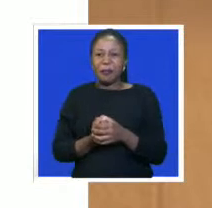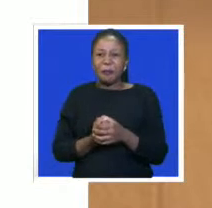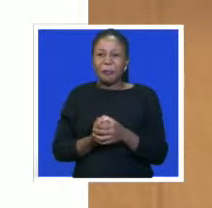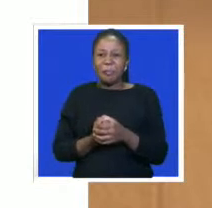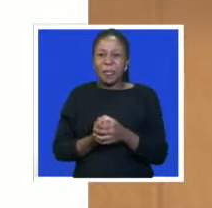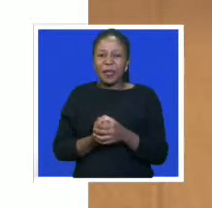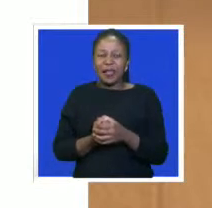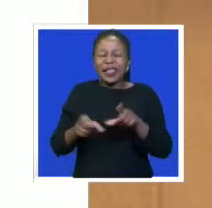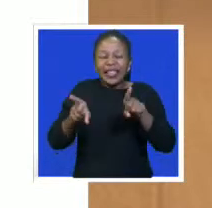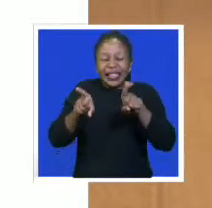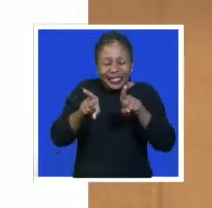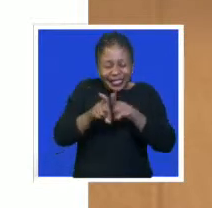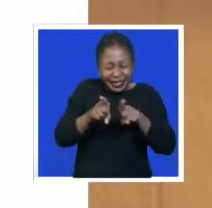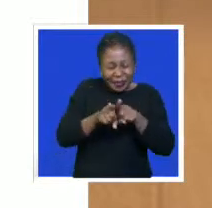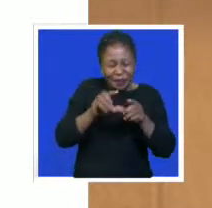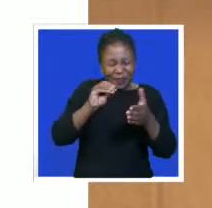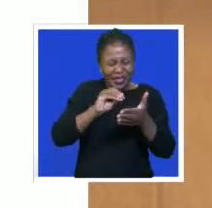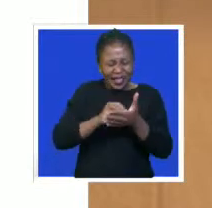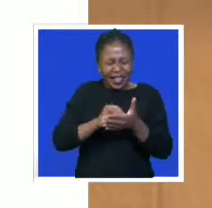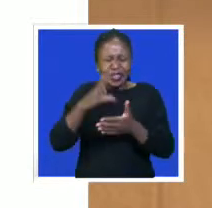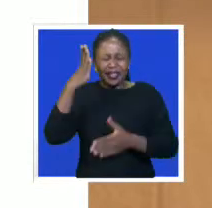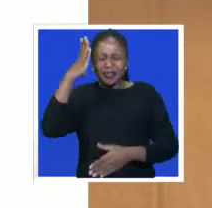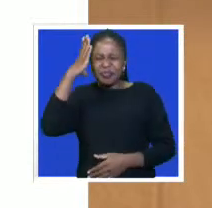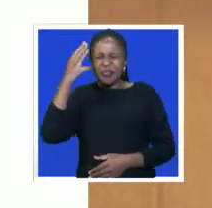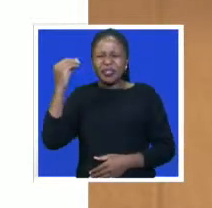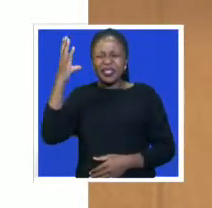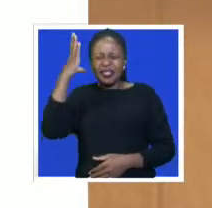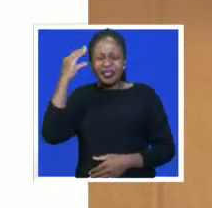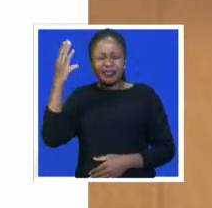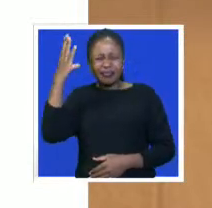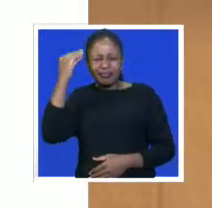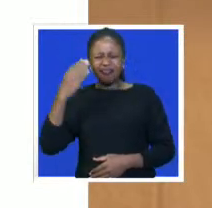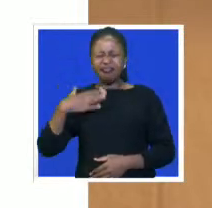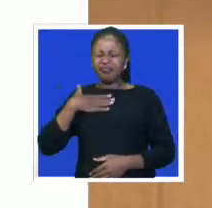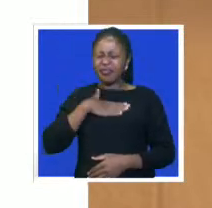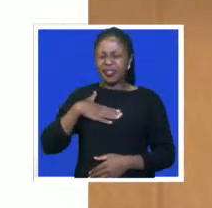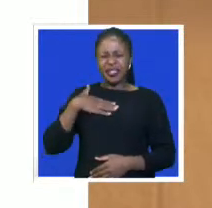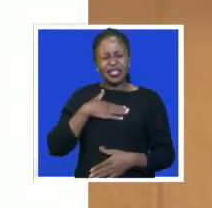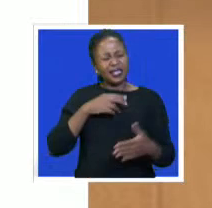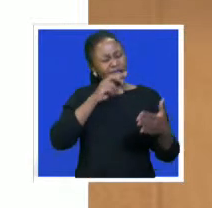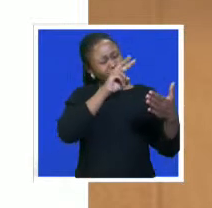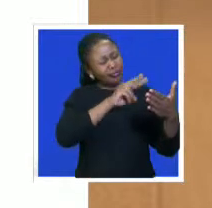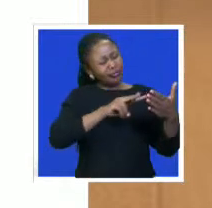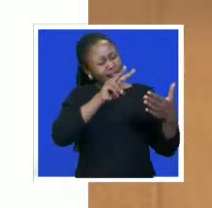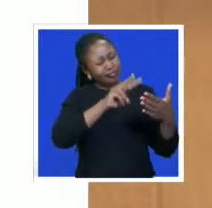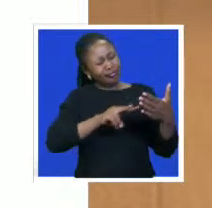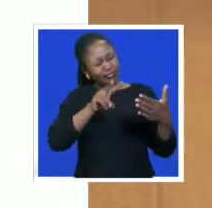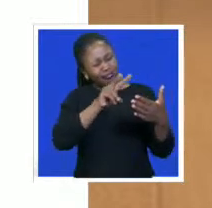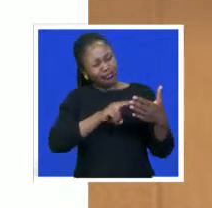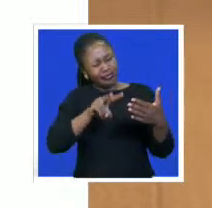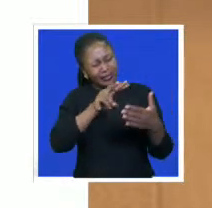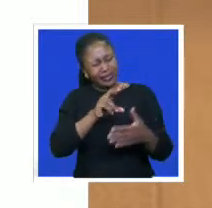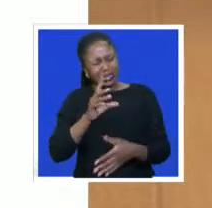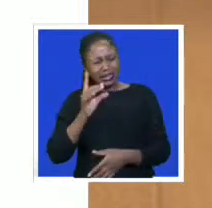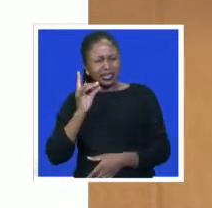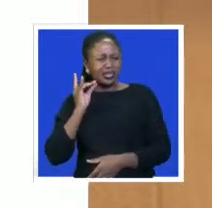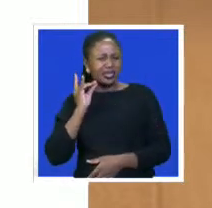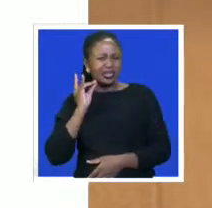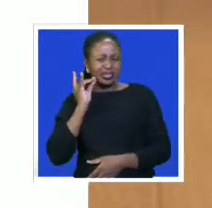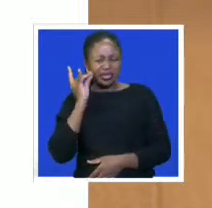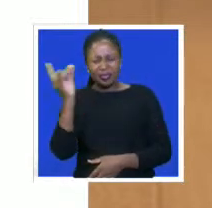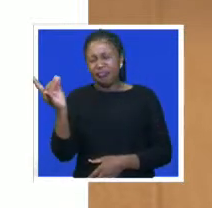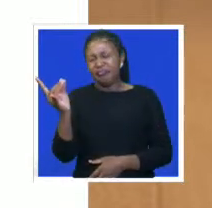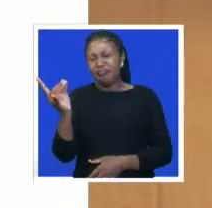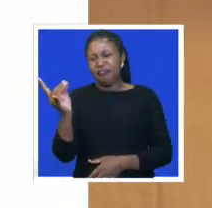give us an experience or feelings which are actually, as you read the story, there is an element of embarrassment. The writer